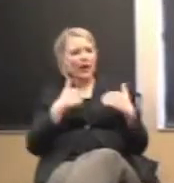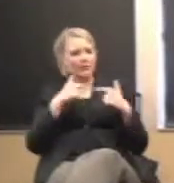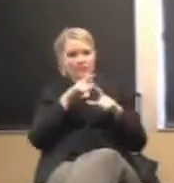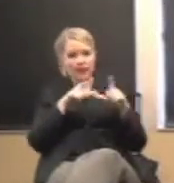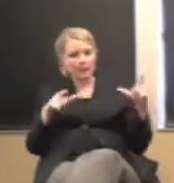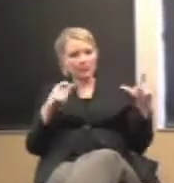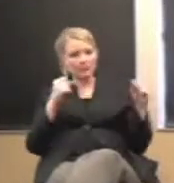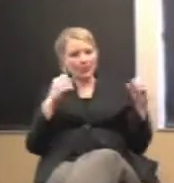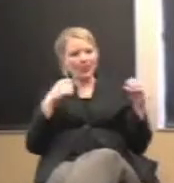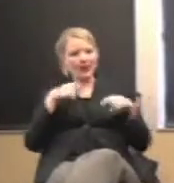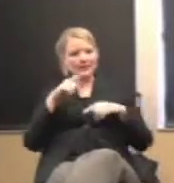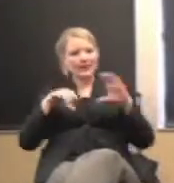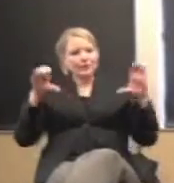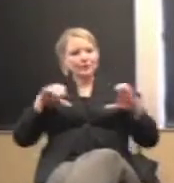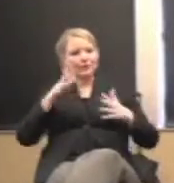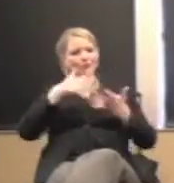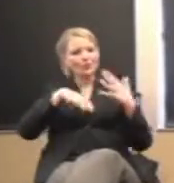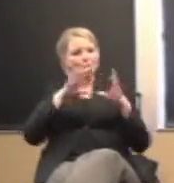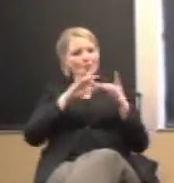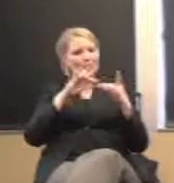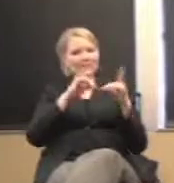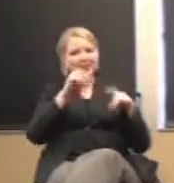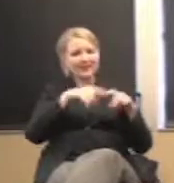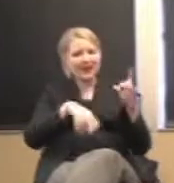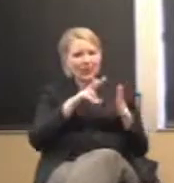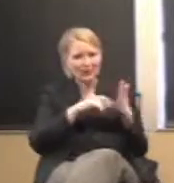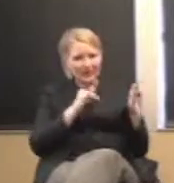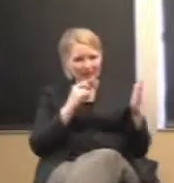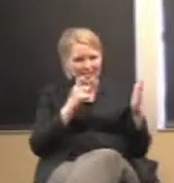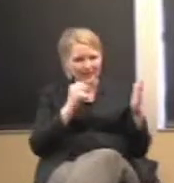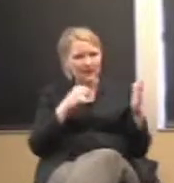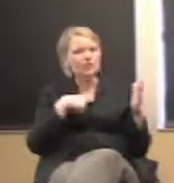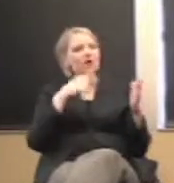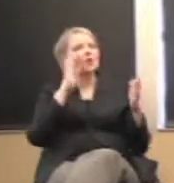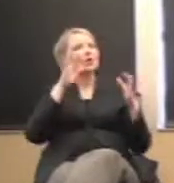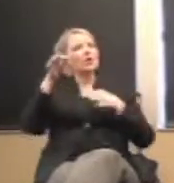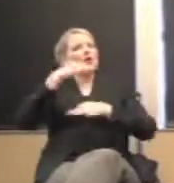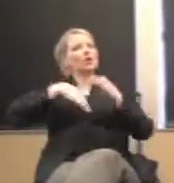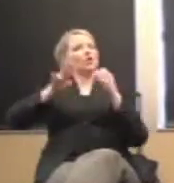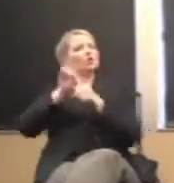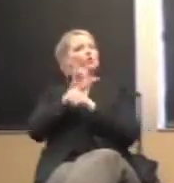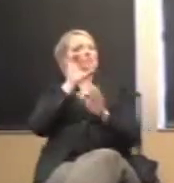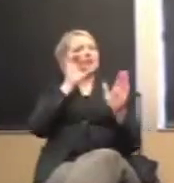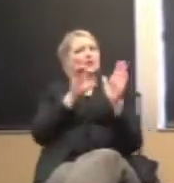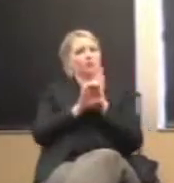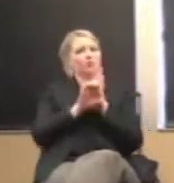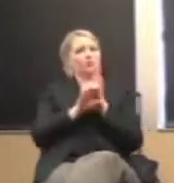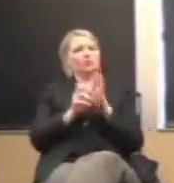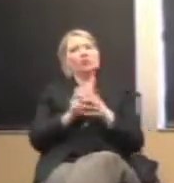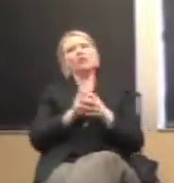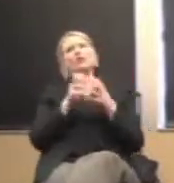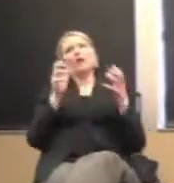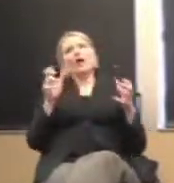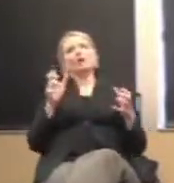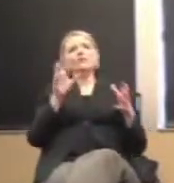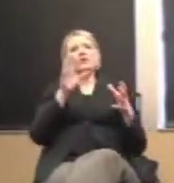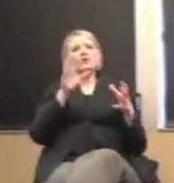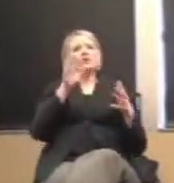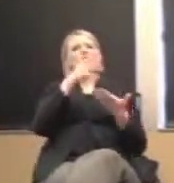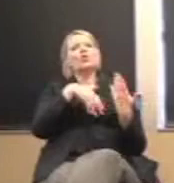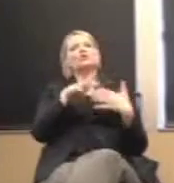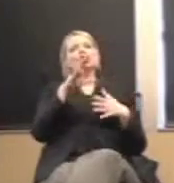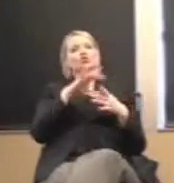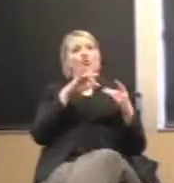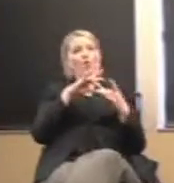social story because they can't read it. So you just use... I use the pictures and I have the text. And a lot of the social stories that I